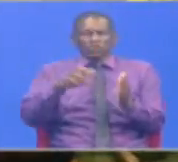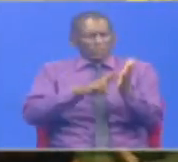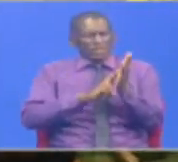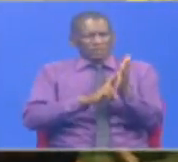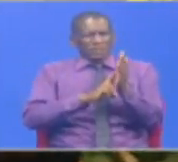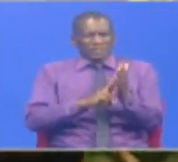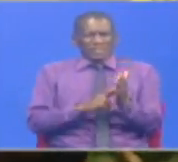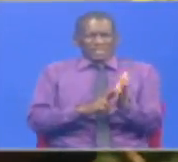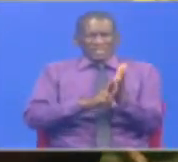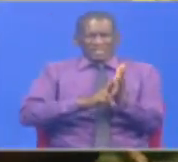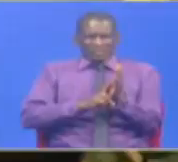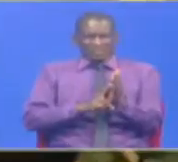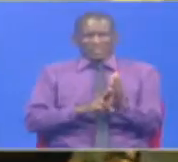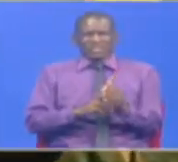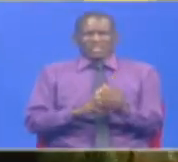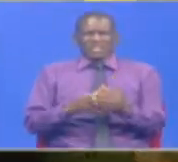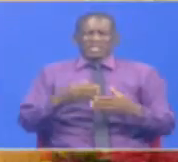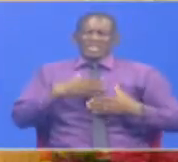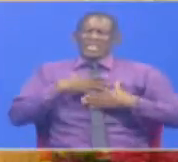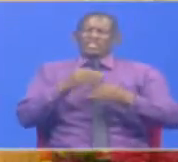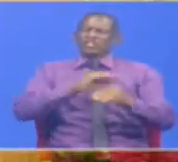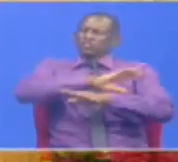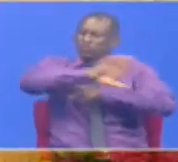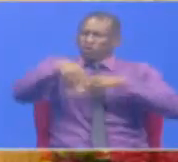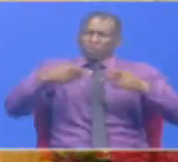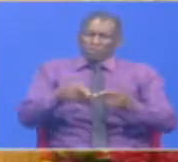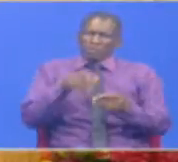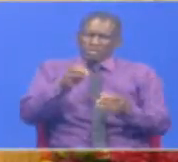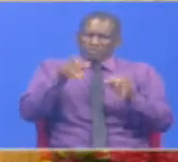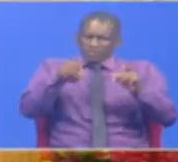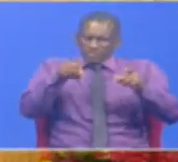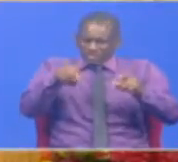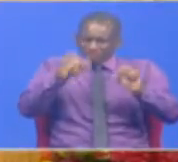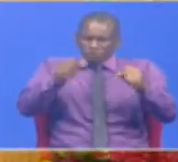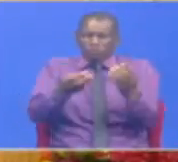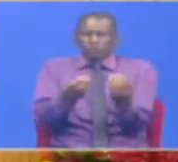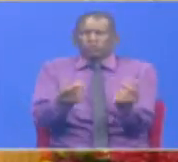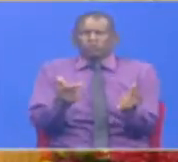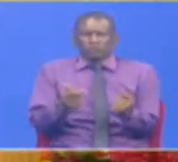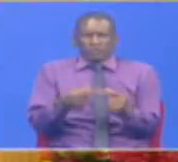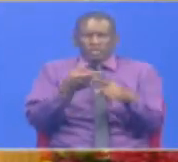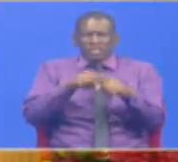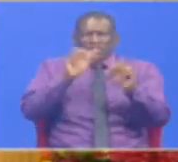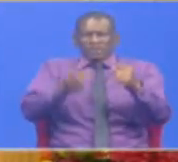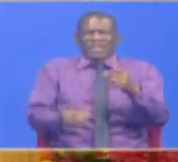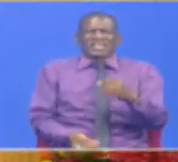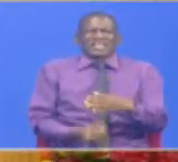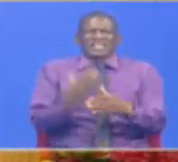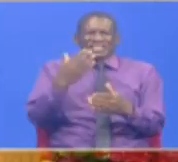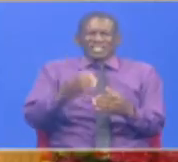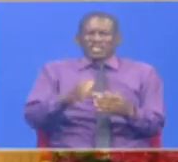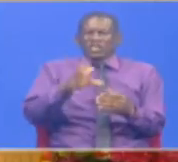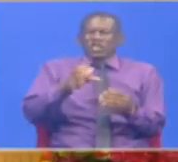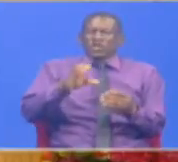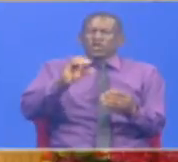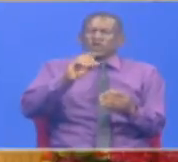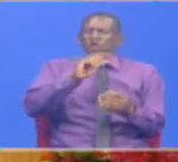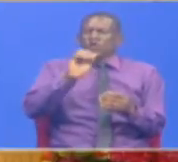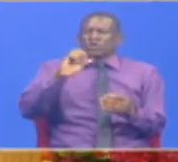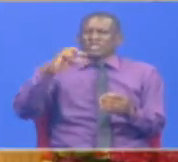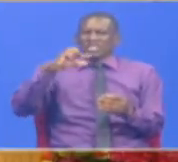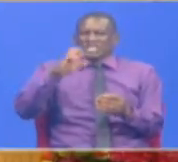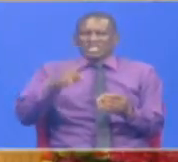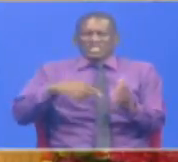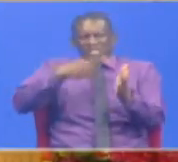hope and ambition for everybody. If that could be resolved, and then we create cottage industries for the youth to be